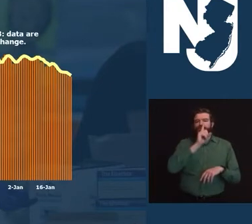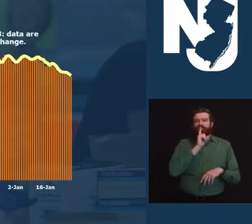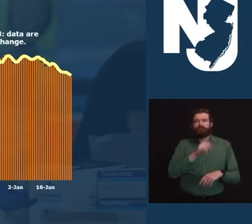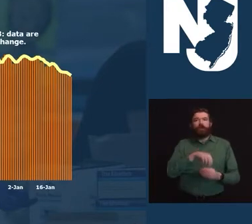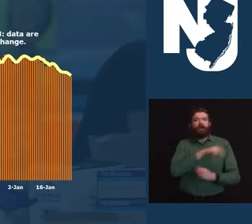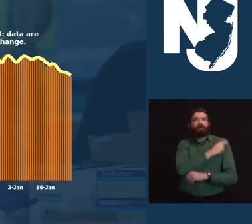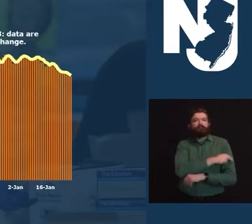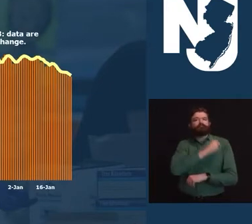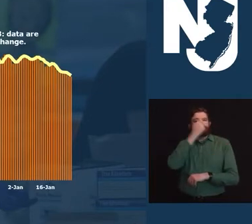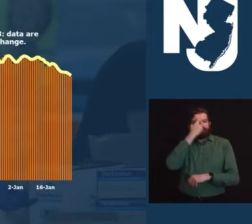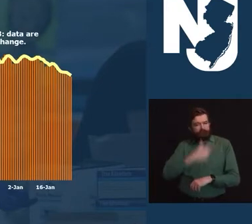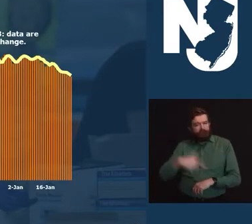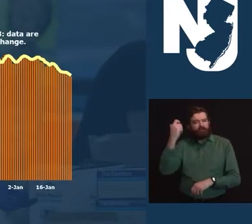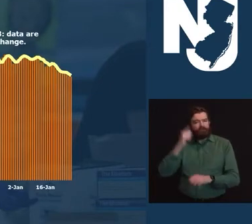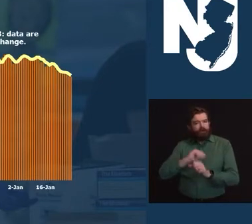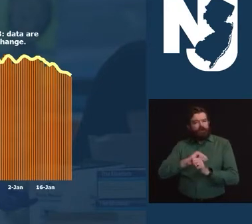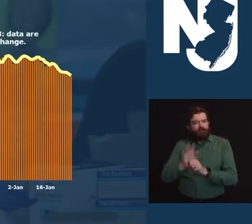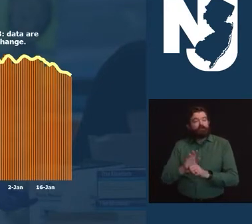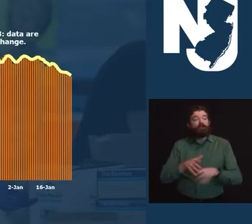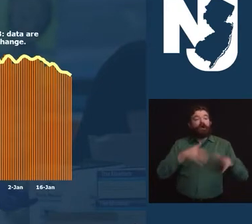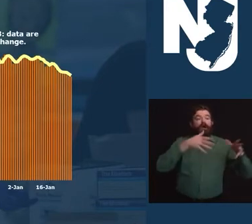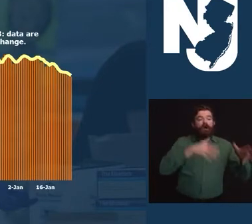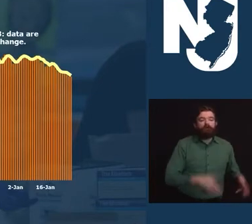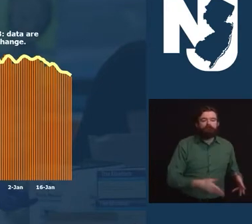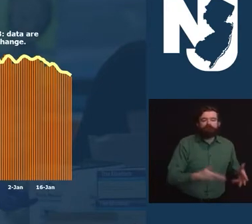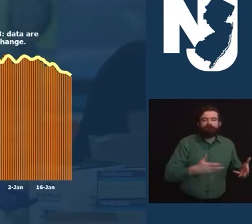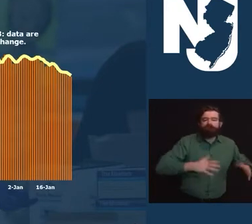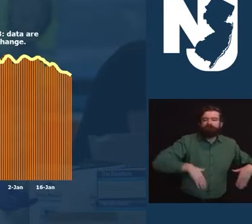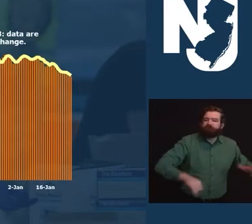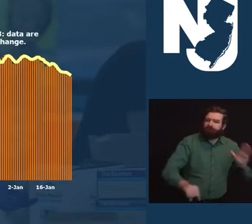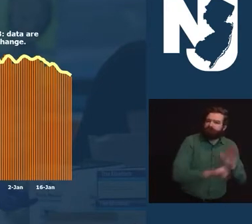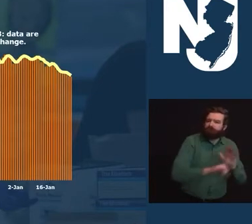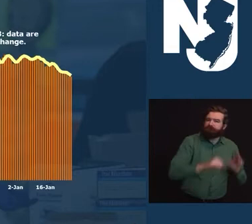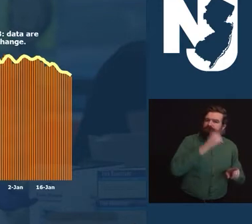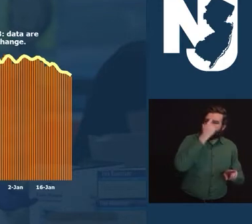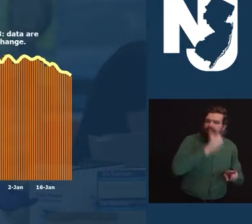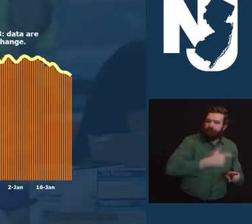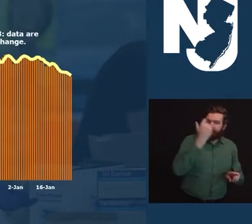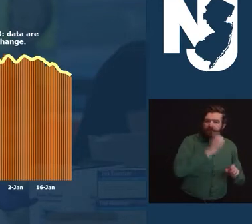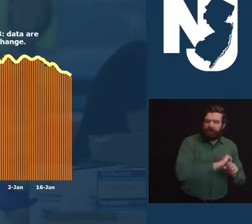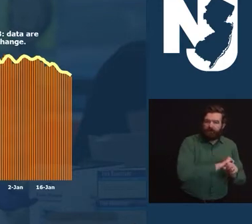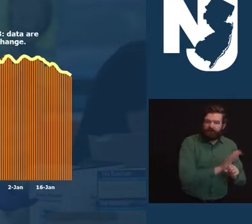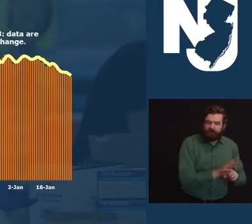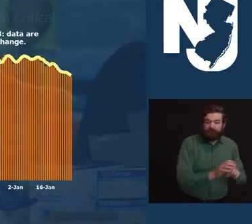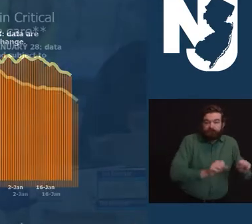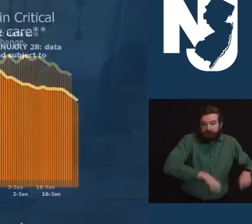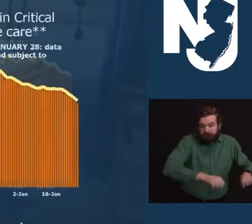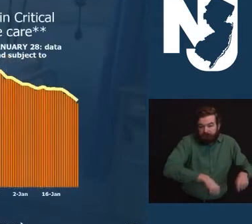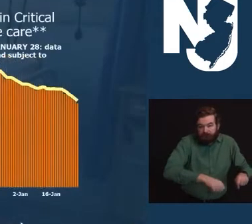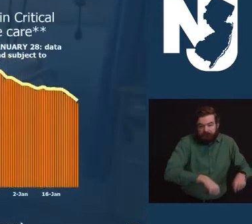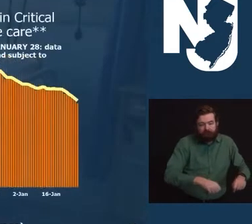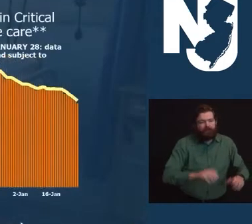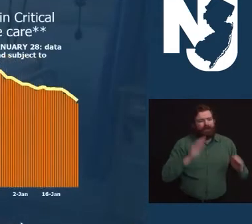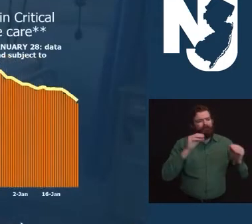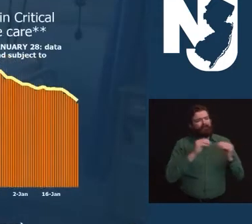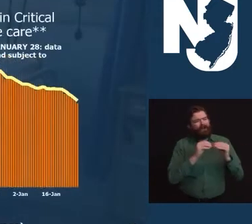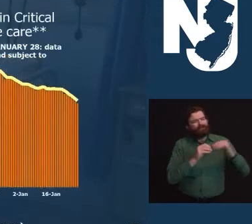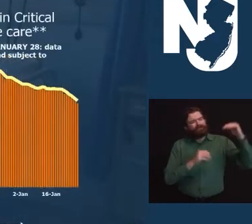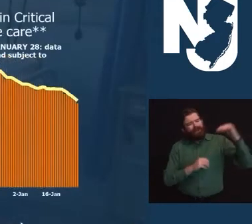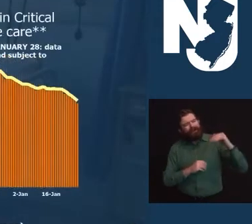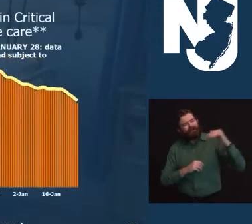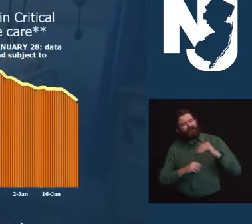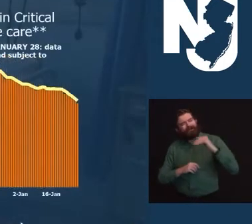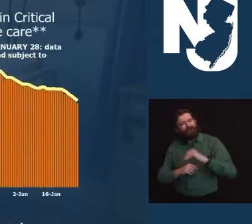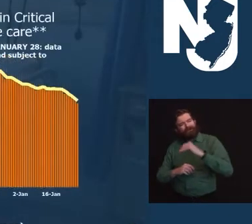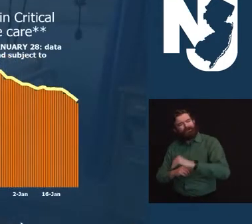few today versus yesterday, but it continues to go down, and we need that to continue to happen. Of this amount, 548 patients were